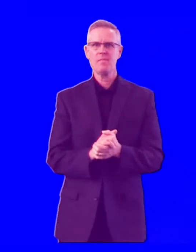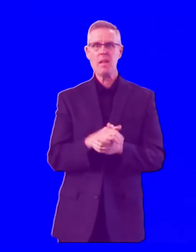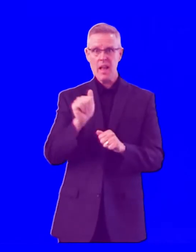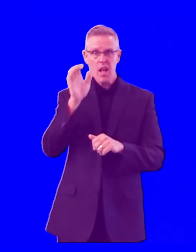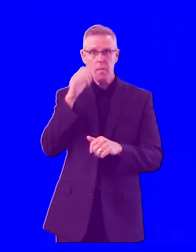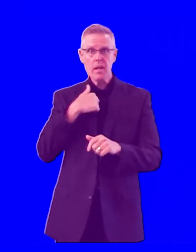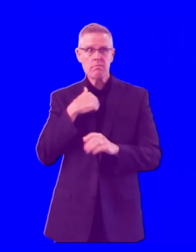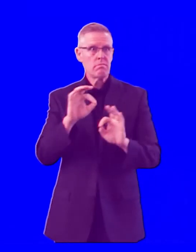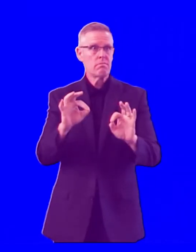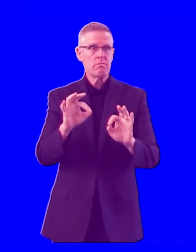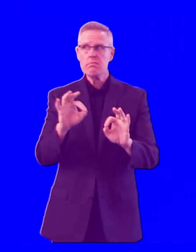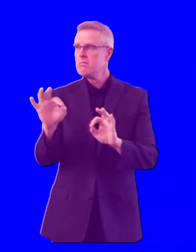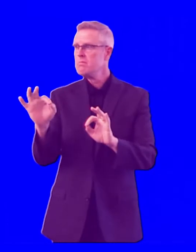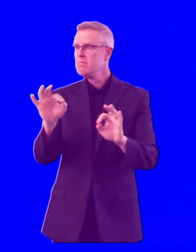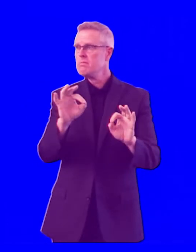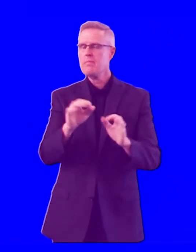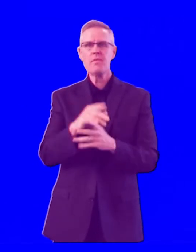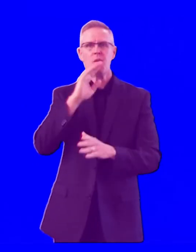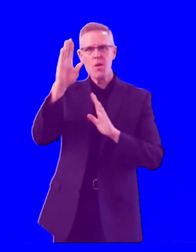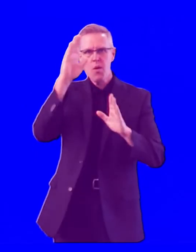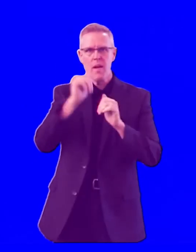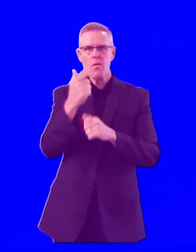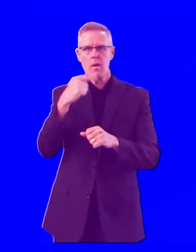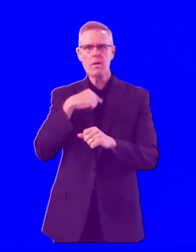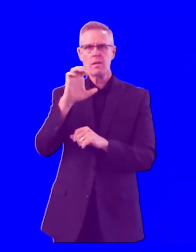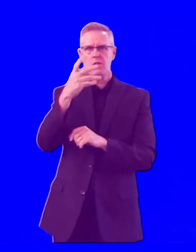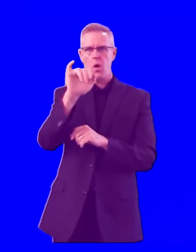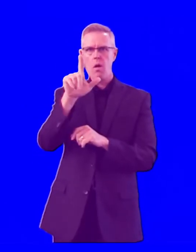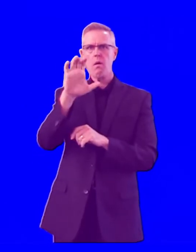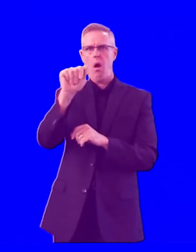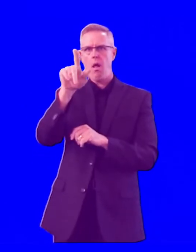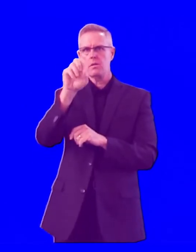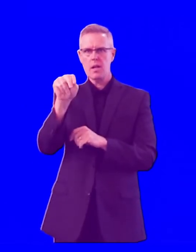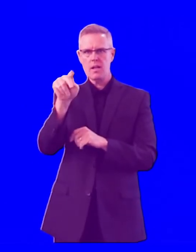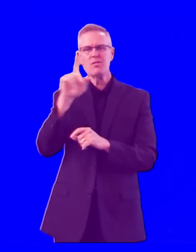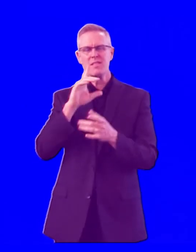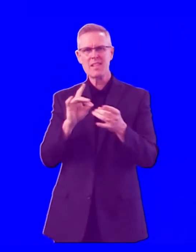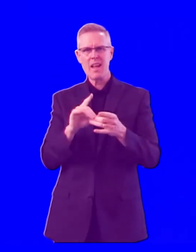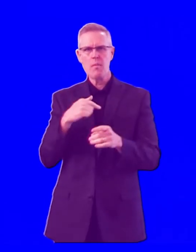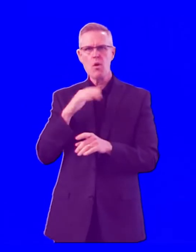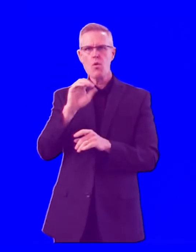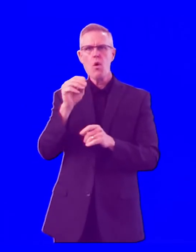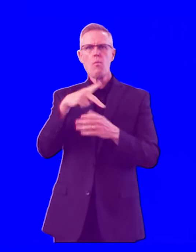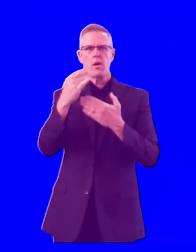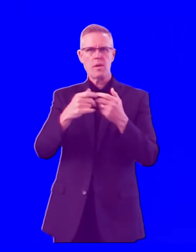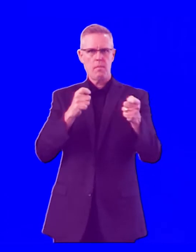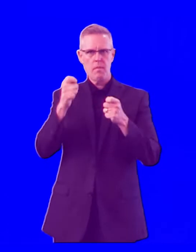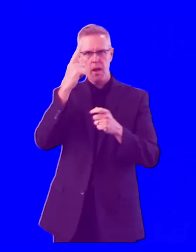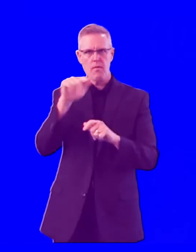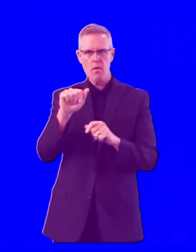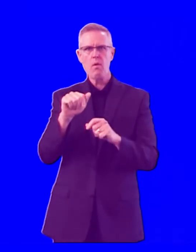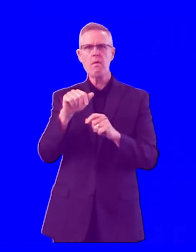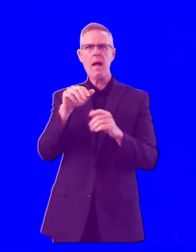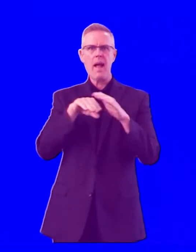Can you hear me? Everybody's all good? Hello, everyone. I'm Cheryl Carlson. As she said, I'm the co-project manager of the